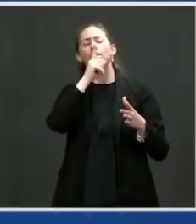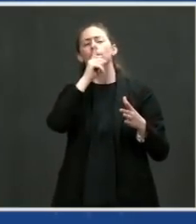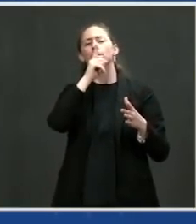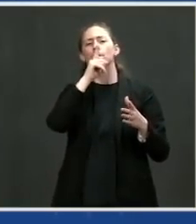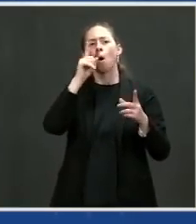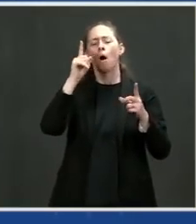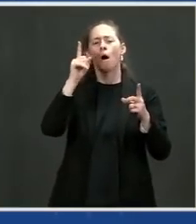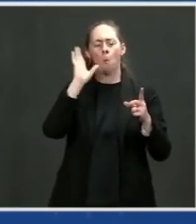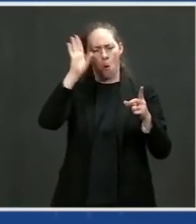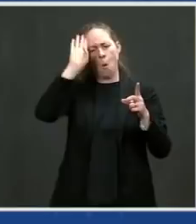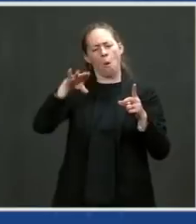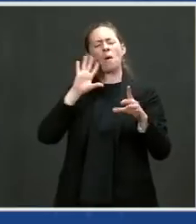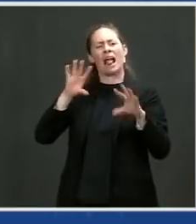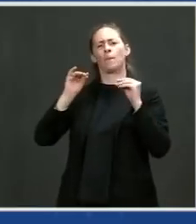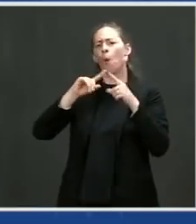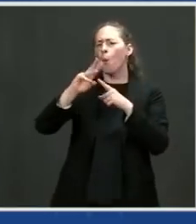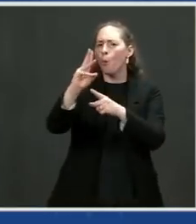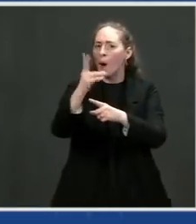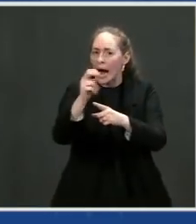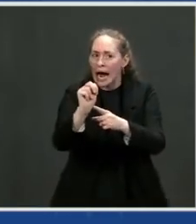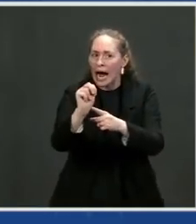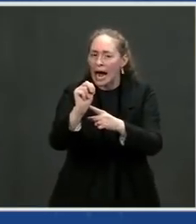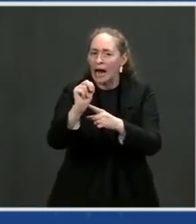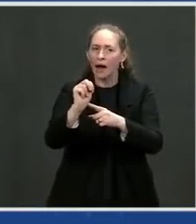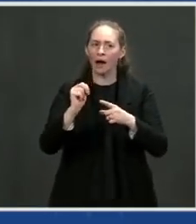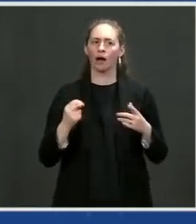we could have troops there next year?